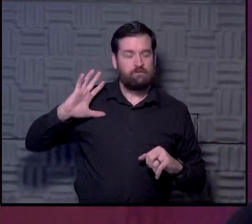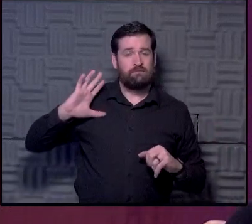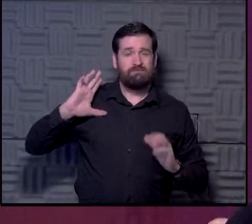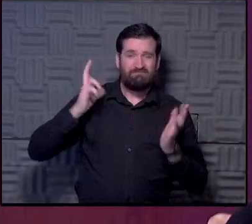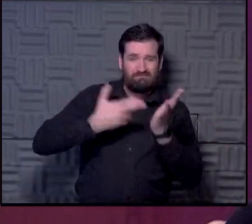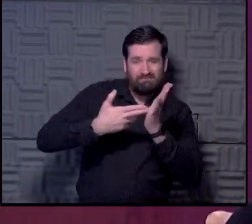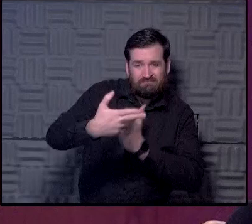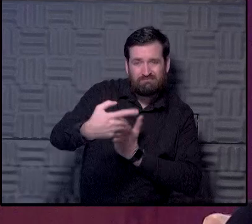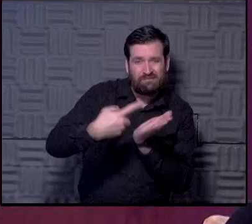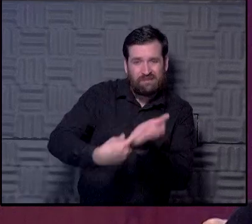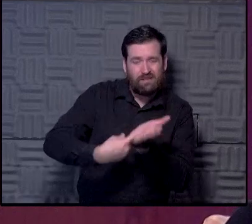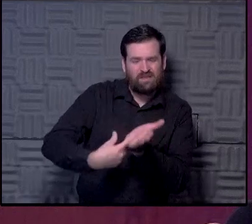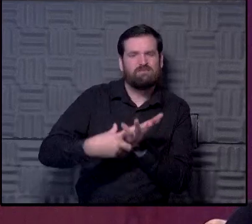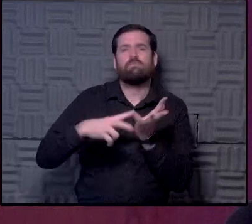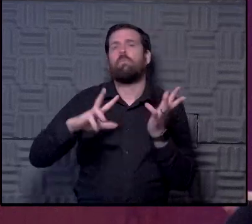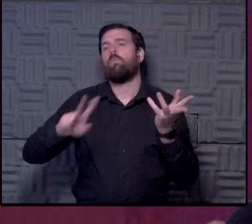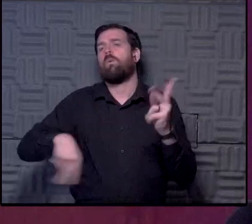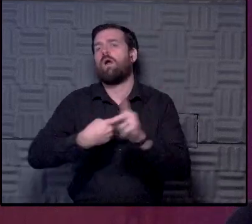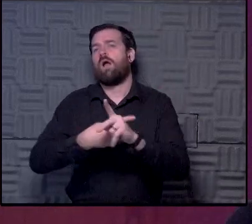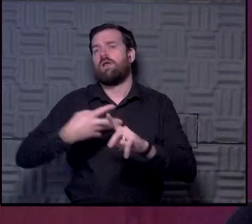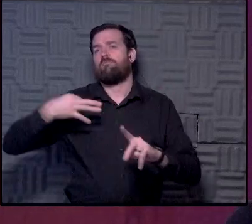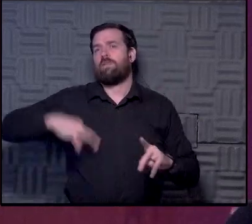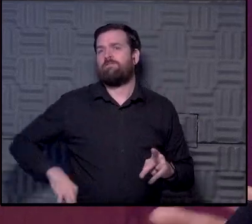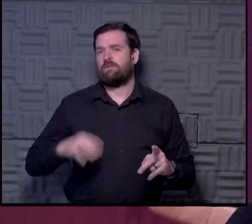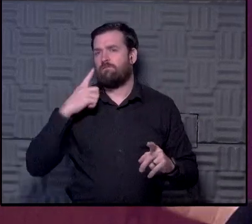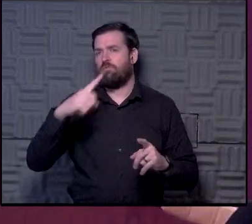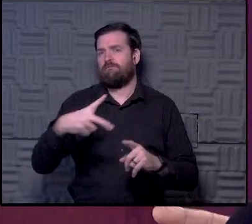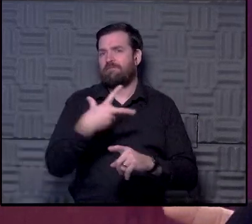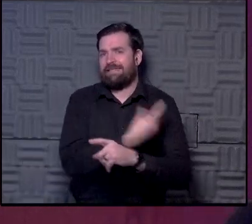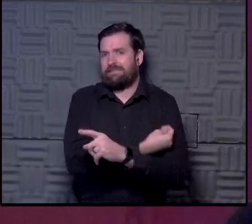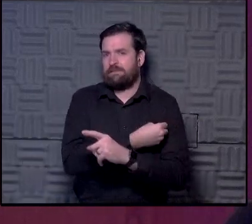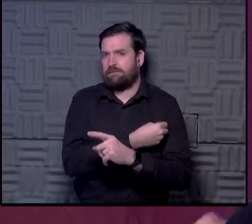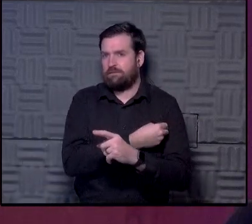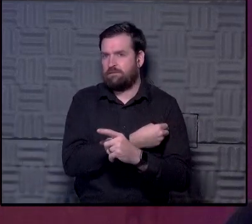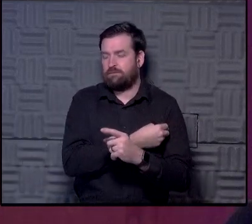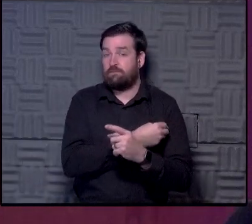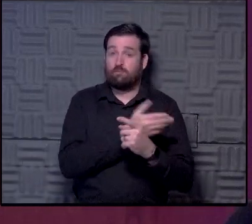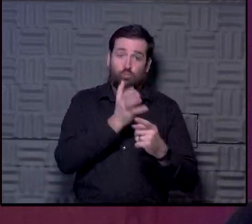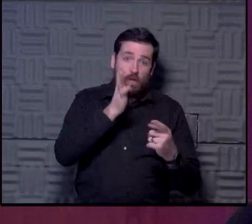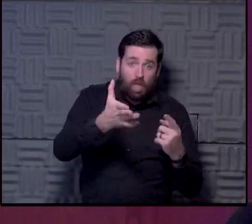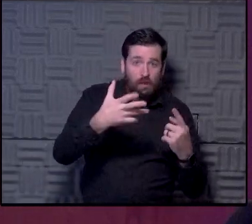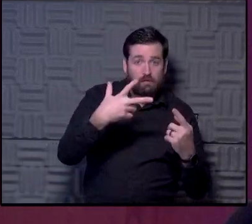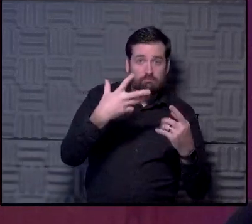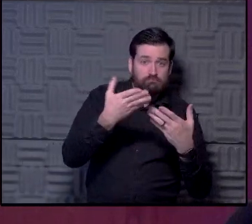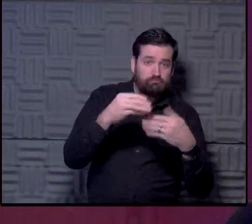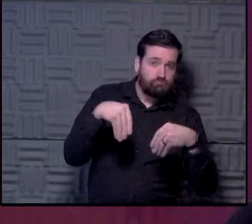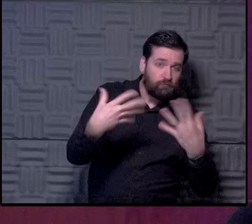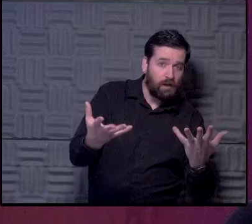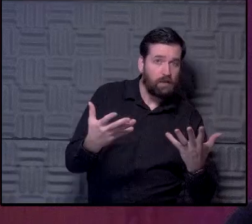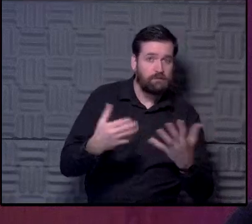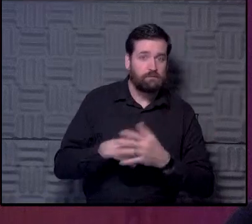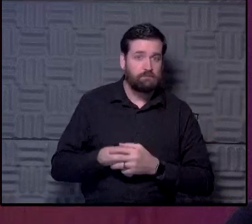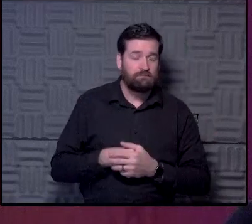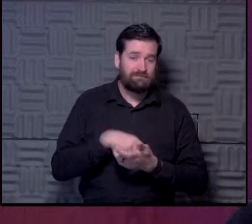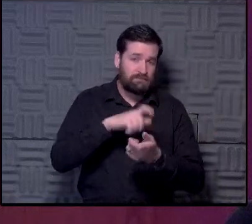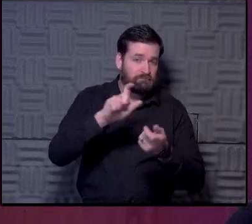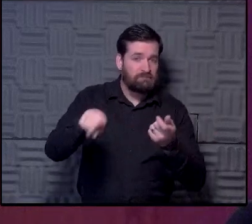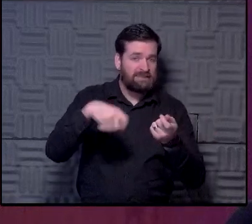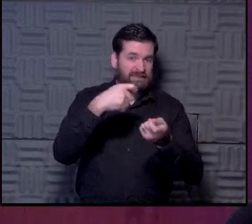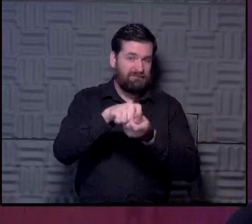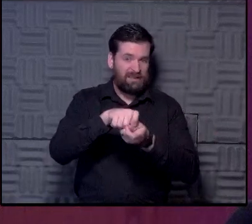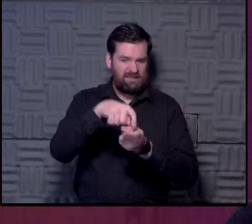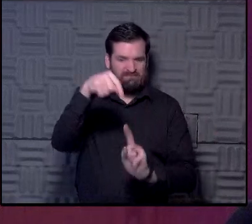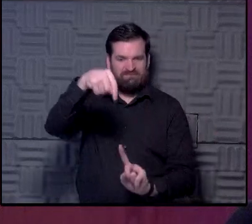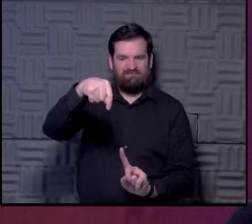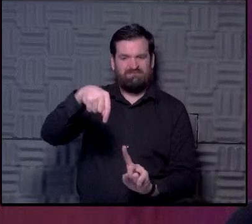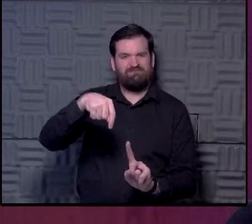honestly about what kind of benefits we believe that vaccines have brought, continue to bring, and are particularly likely to bring